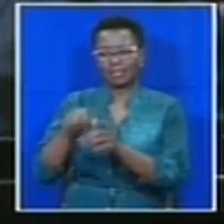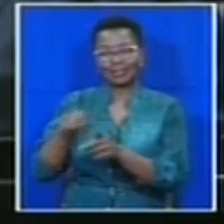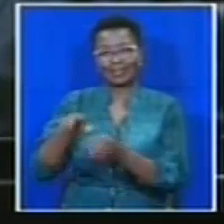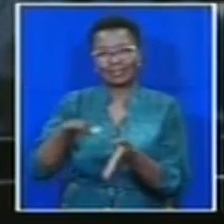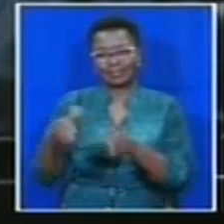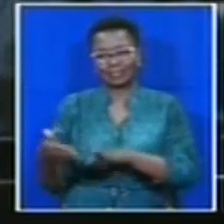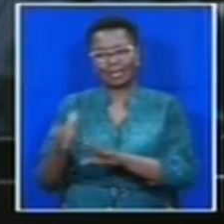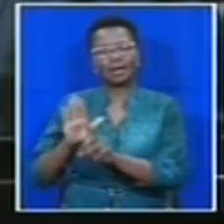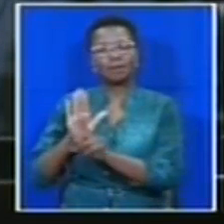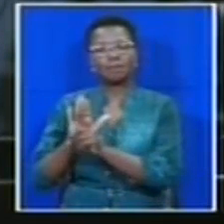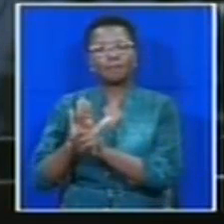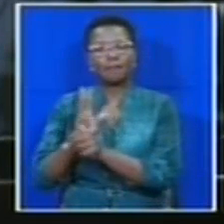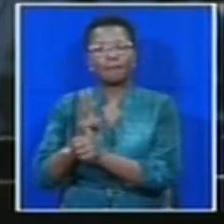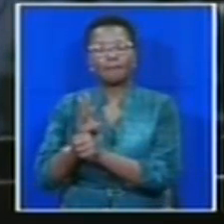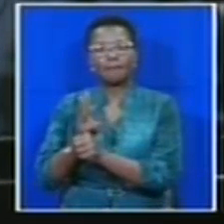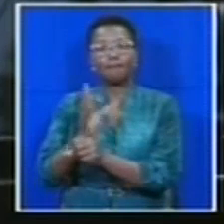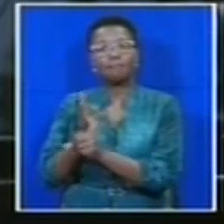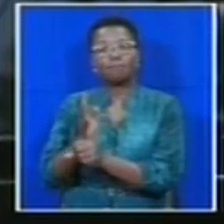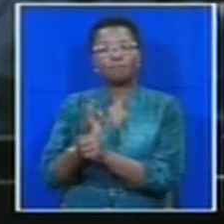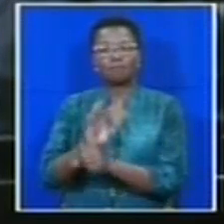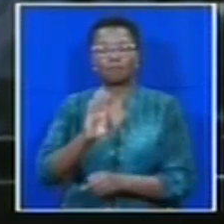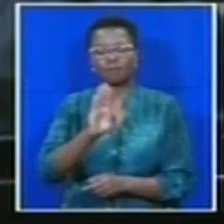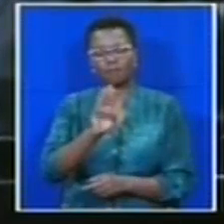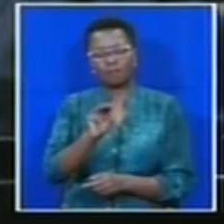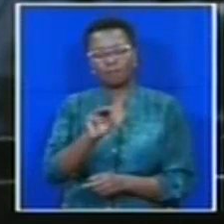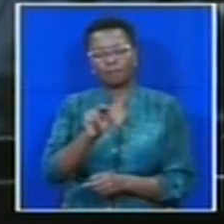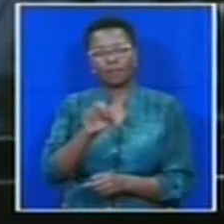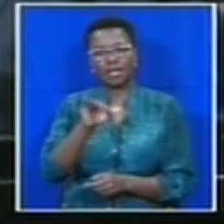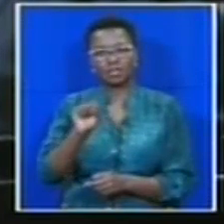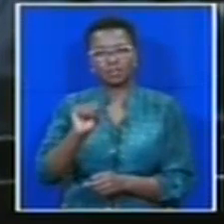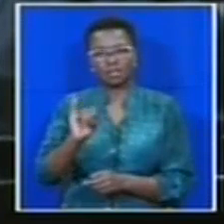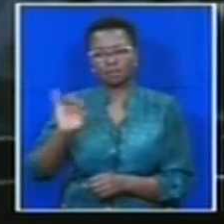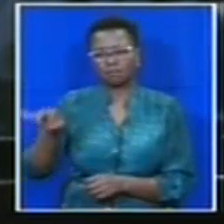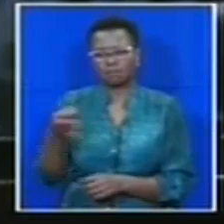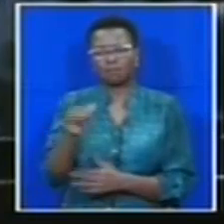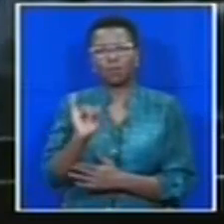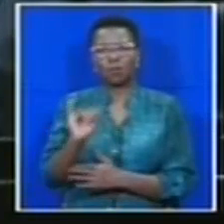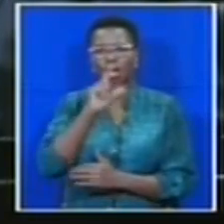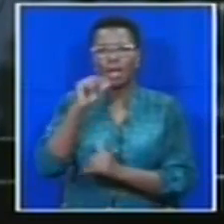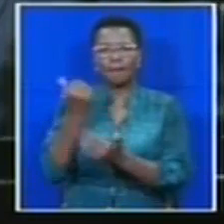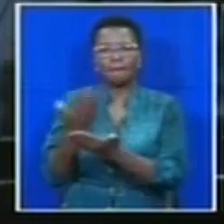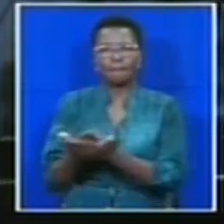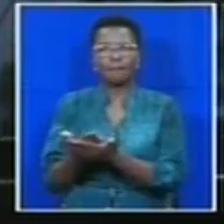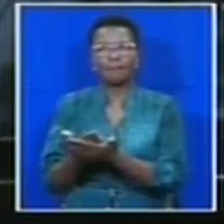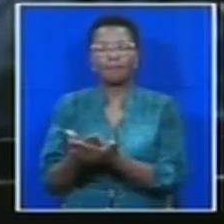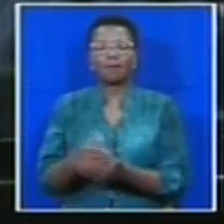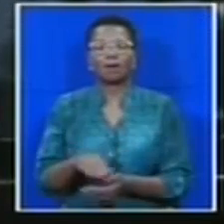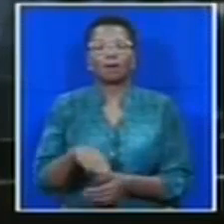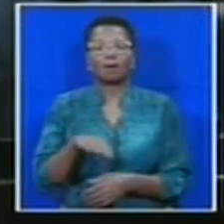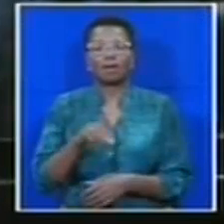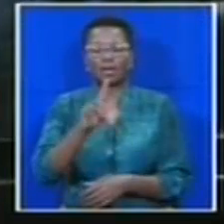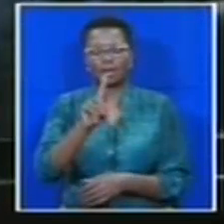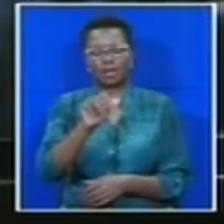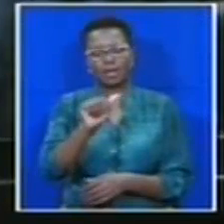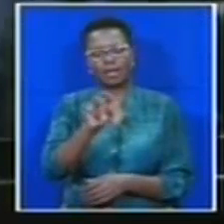passing of Mr. Bonisile Alfred Nesi has been filled by the nomination of Ms. Nomhle Beauty